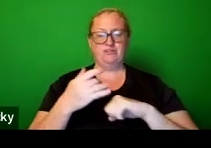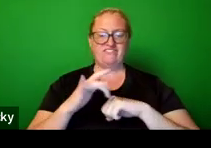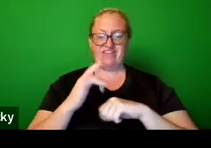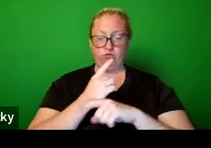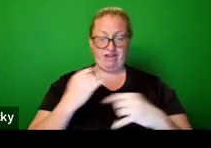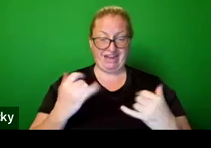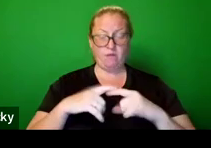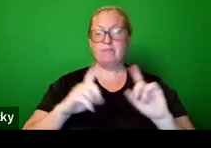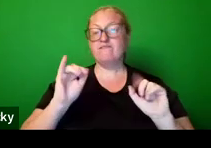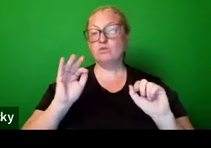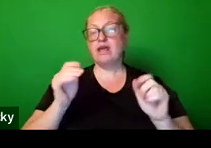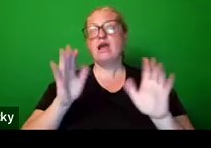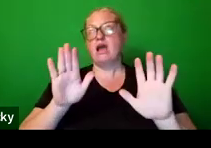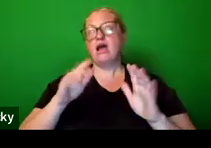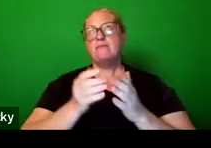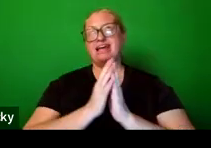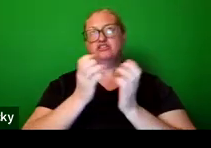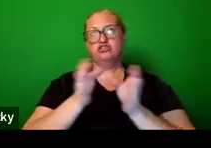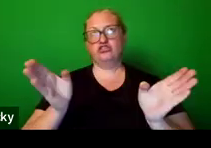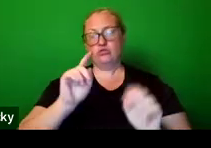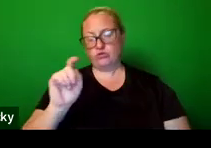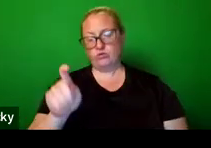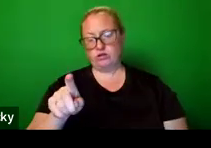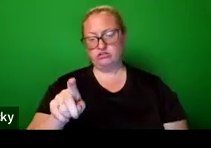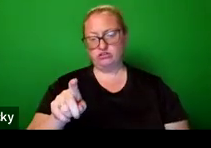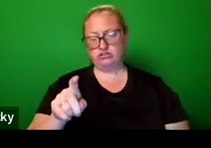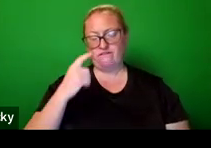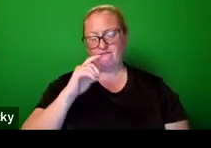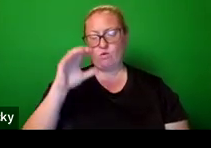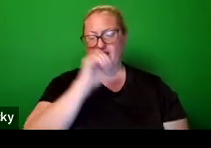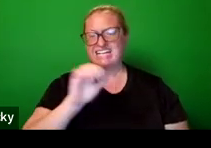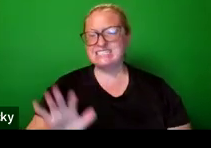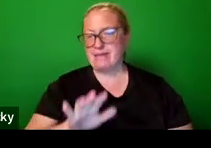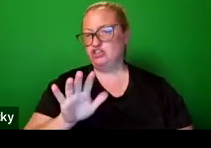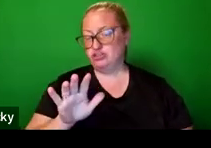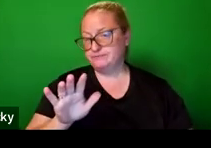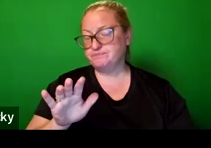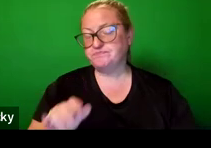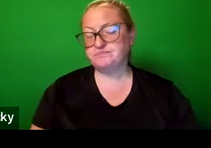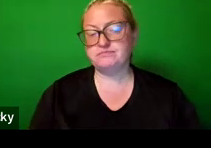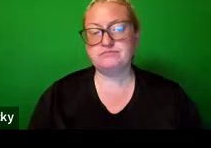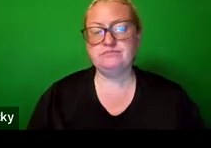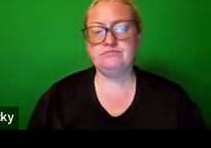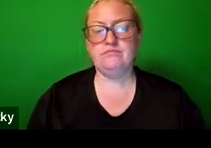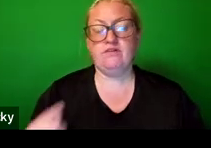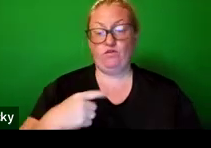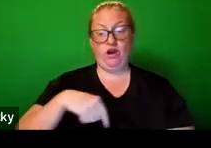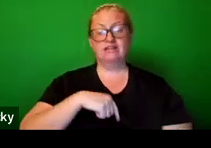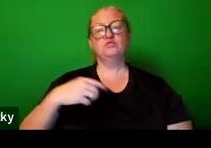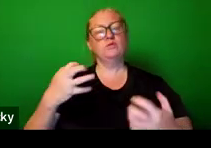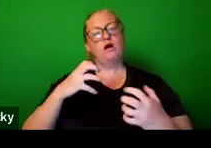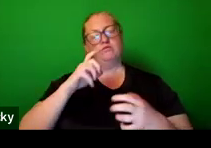answer, I'll ask a general question about estimations, and then I think when it comes to us, we would want those concrete numbers.